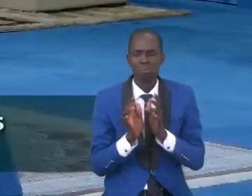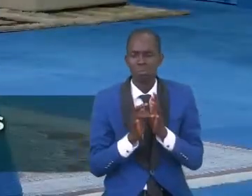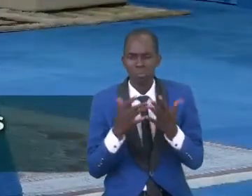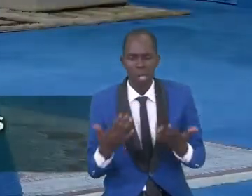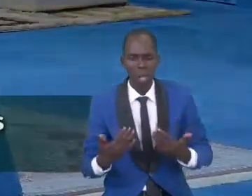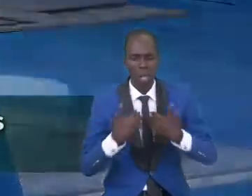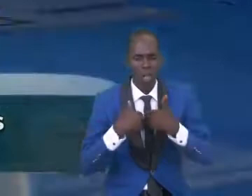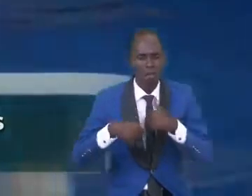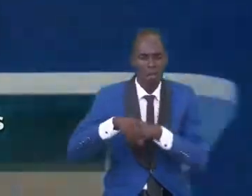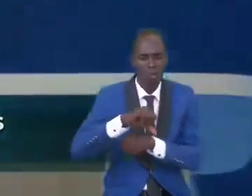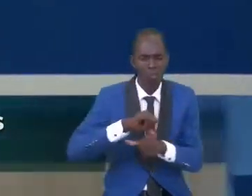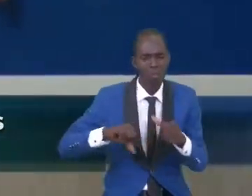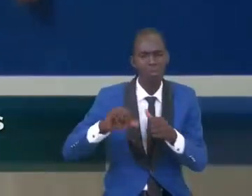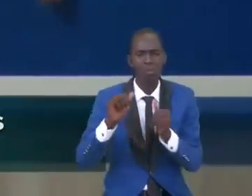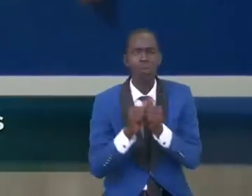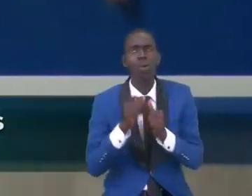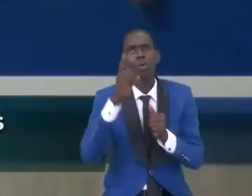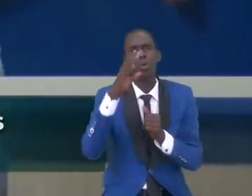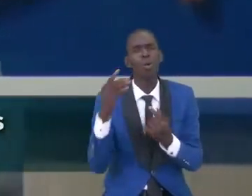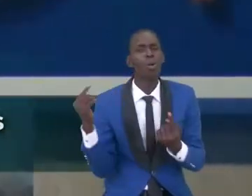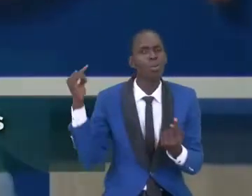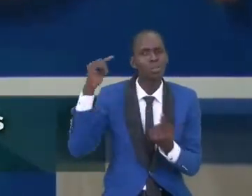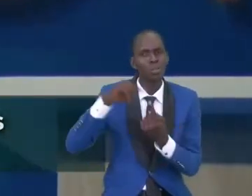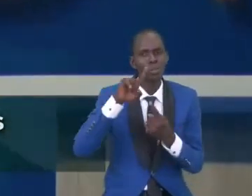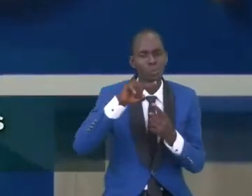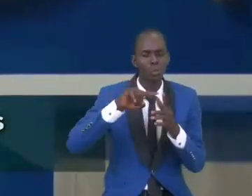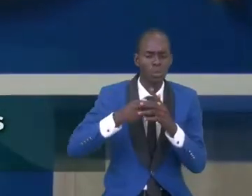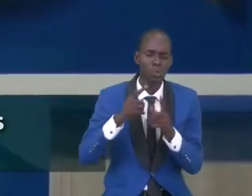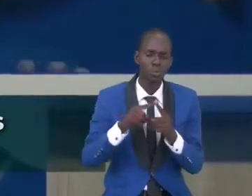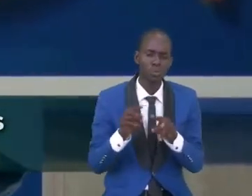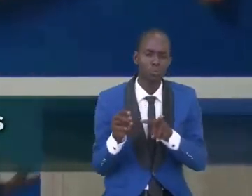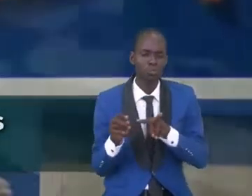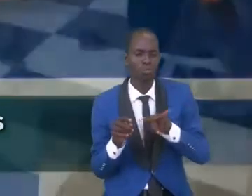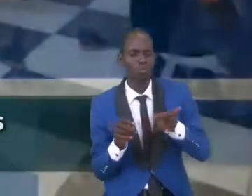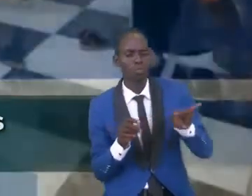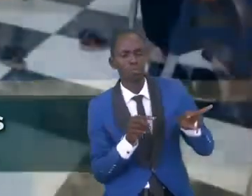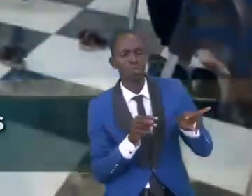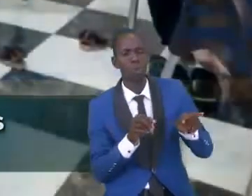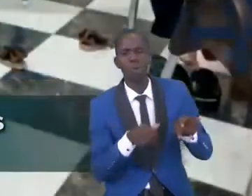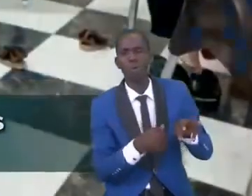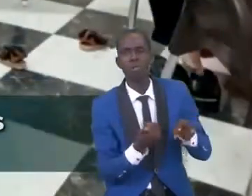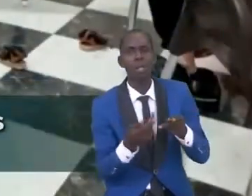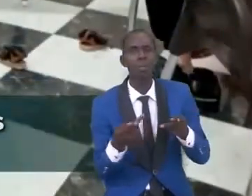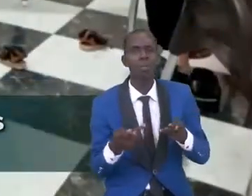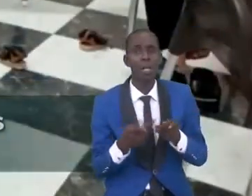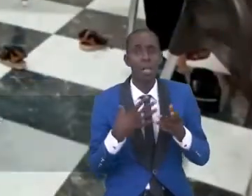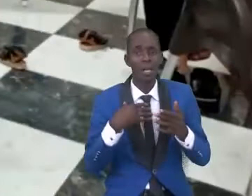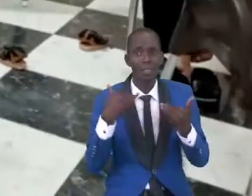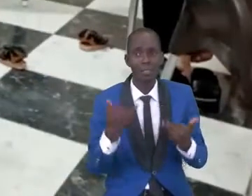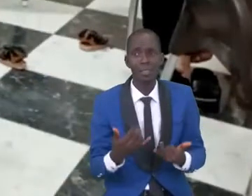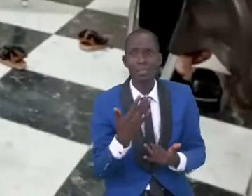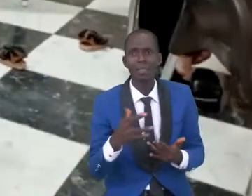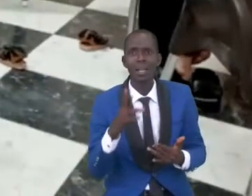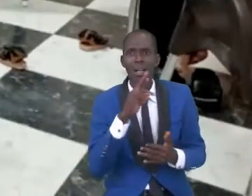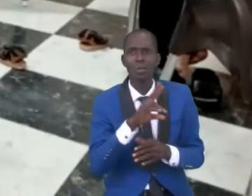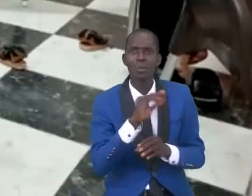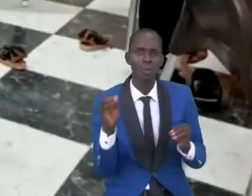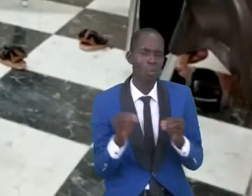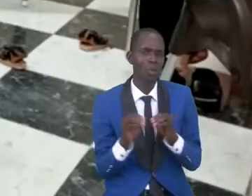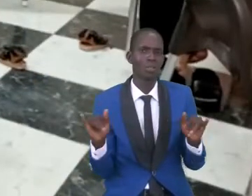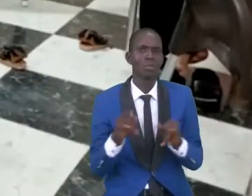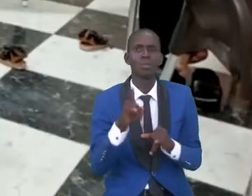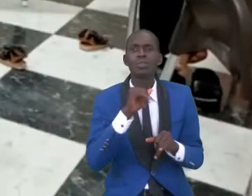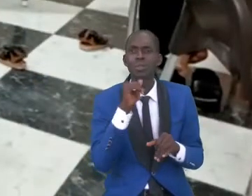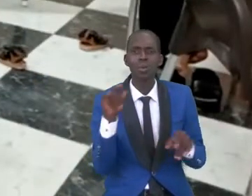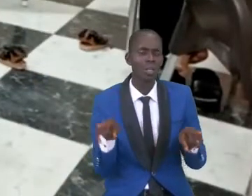God until you began to look another direction. Now, things are no longer the same. You are not like